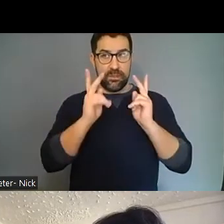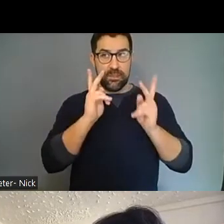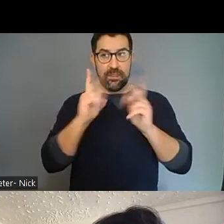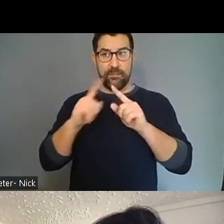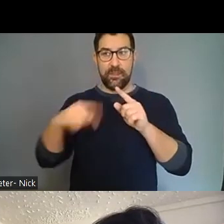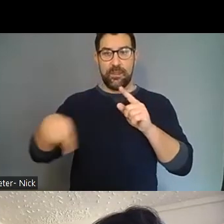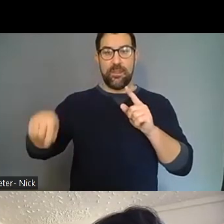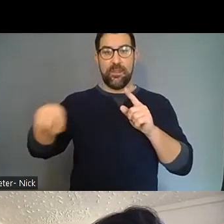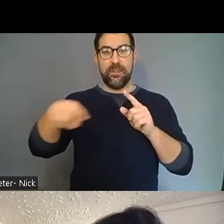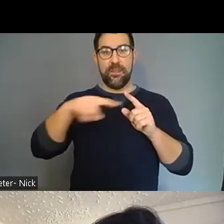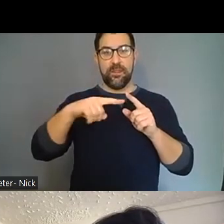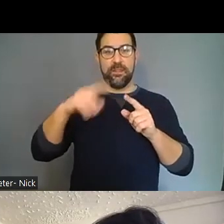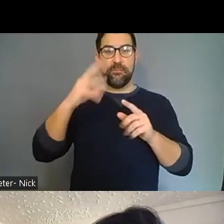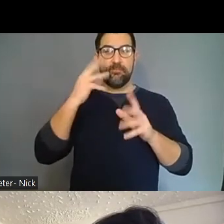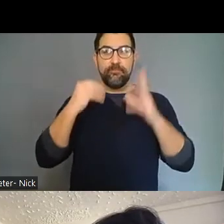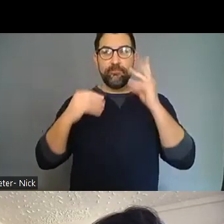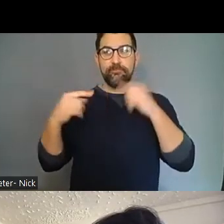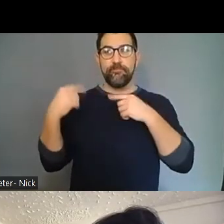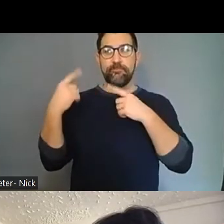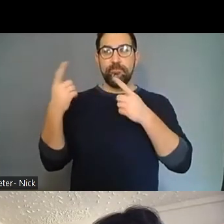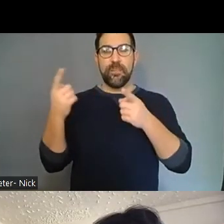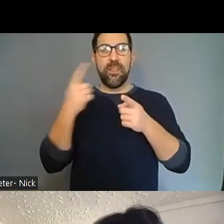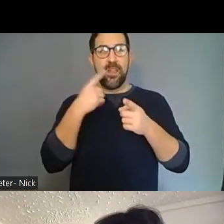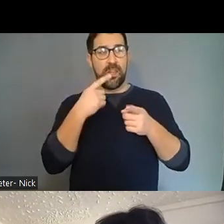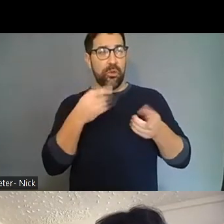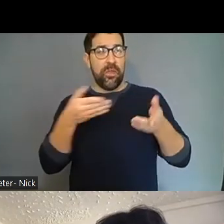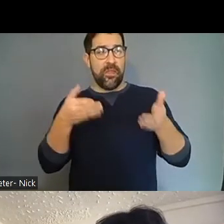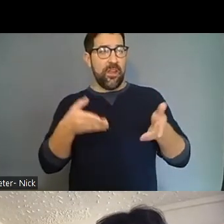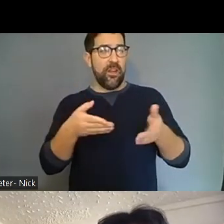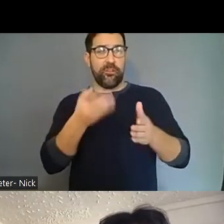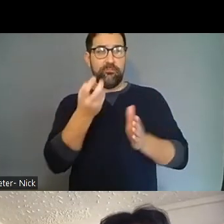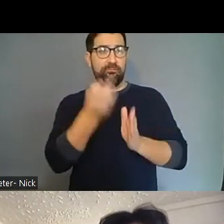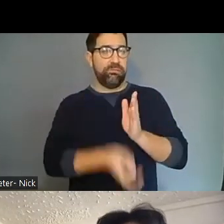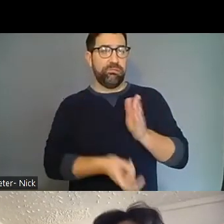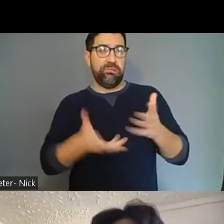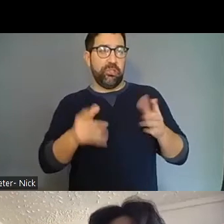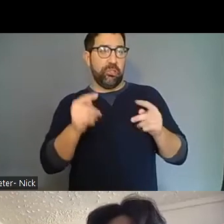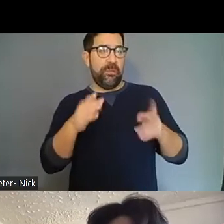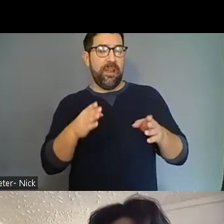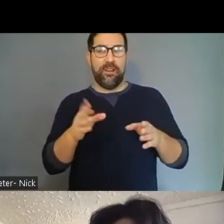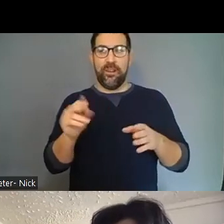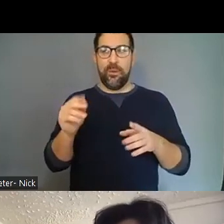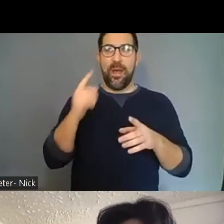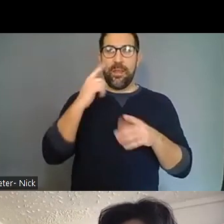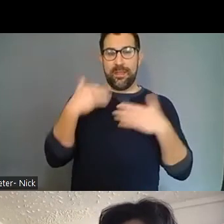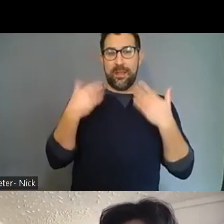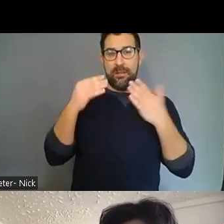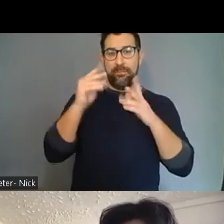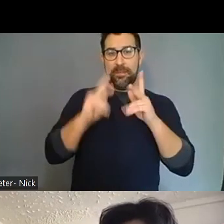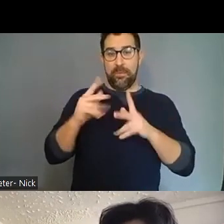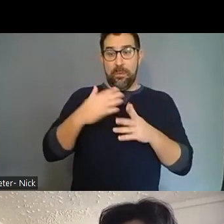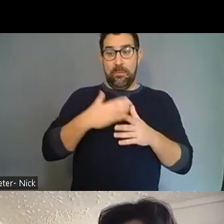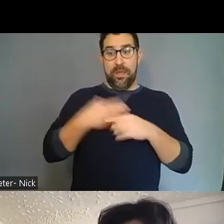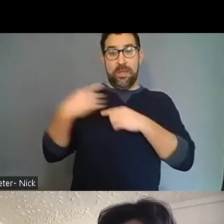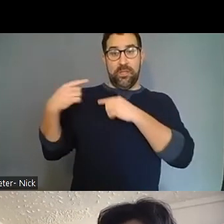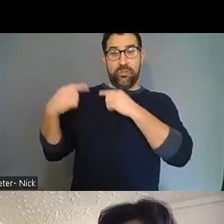are conditions that we've been conditioned to, is that we just exist within these conditions. And I think that something that young people, specifically in my